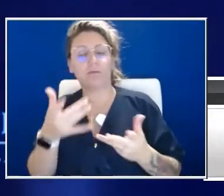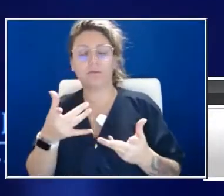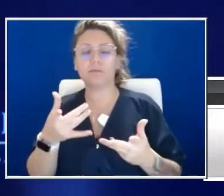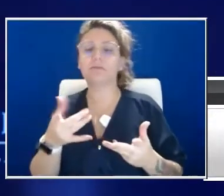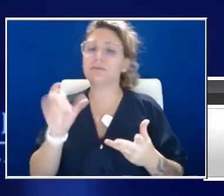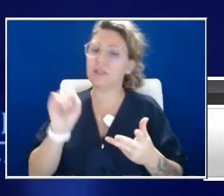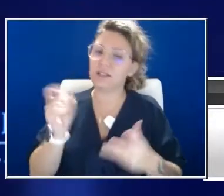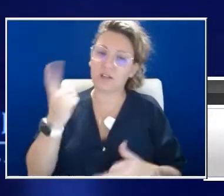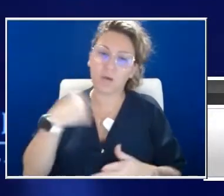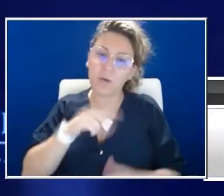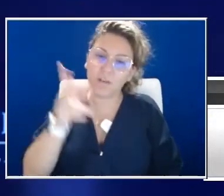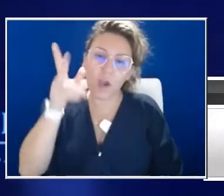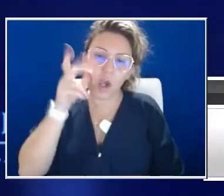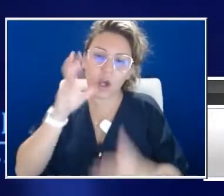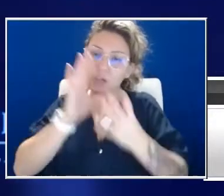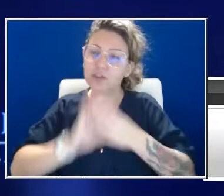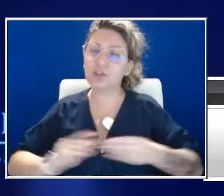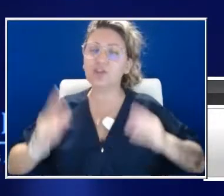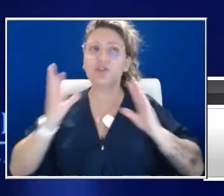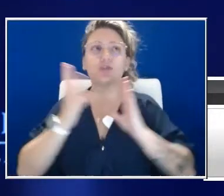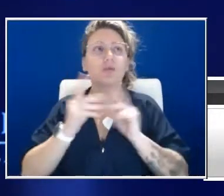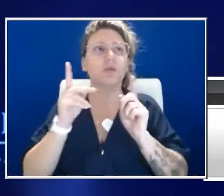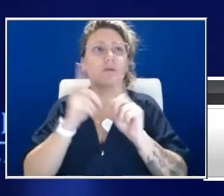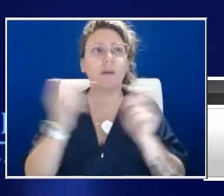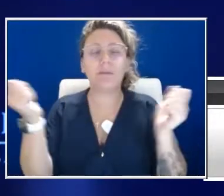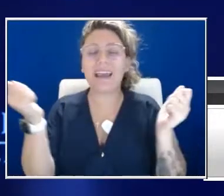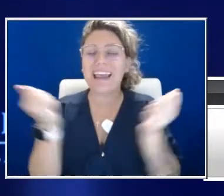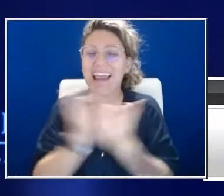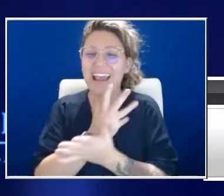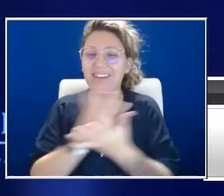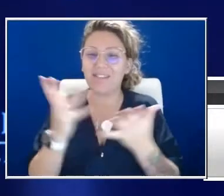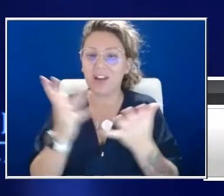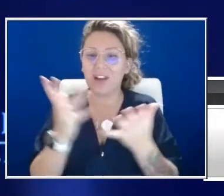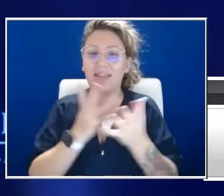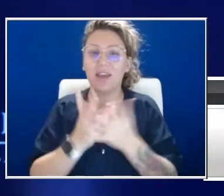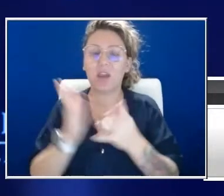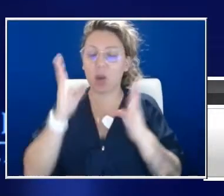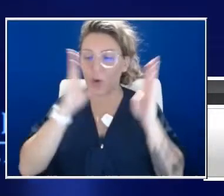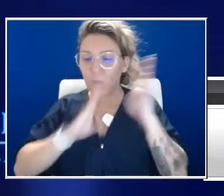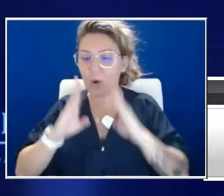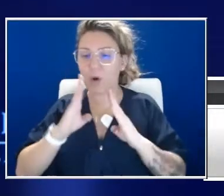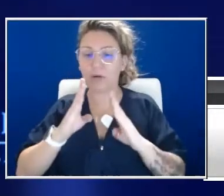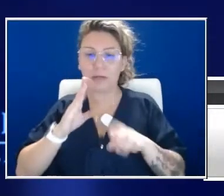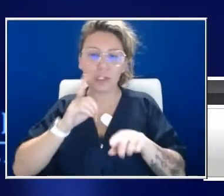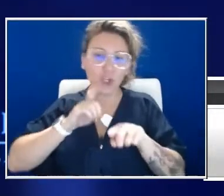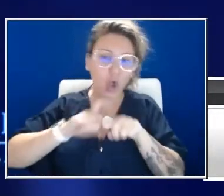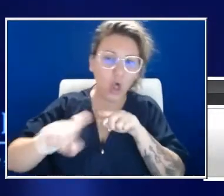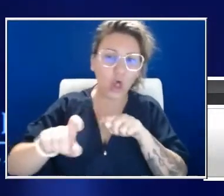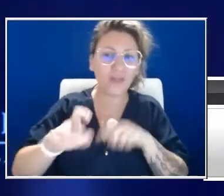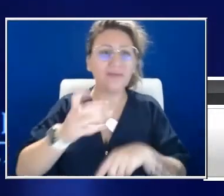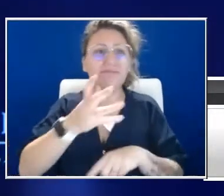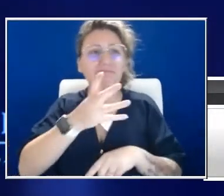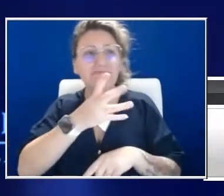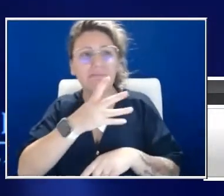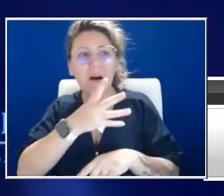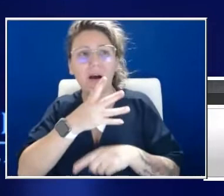stories from everything. So many worried callers come in. I mean, we've had moms who've call completely panicked because they went to the bathroom and